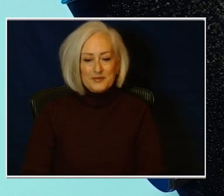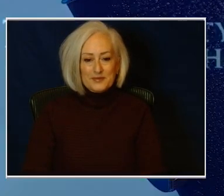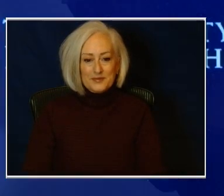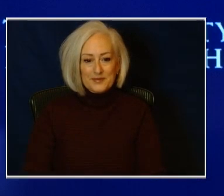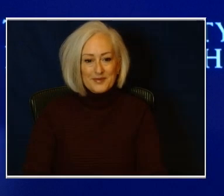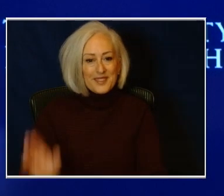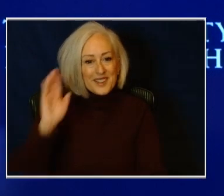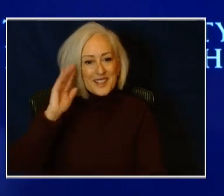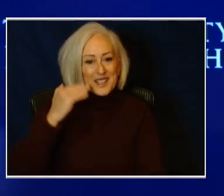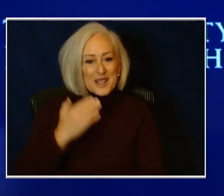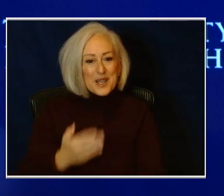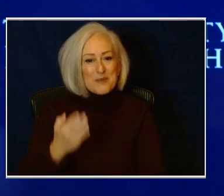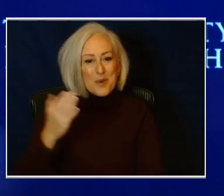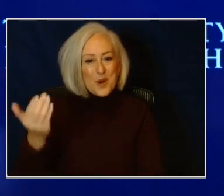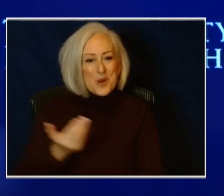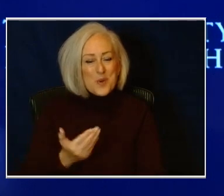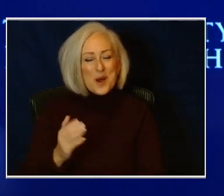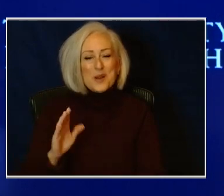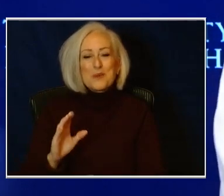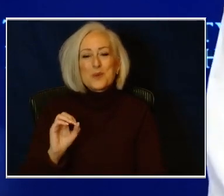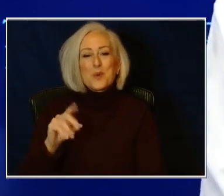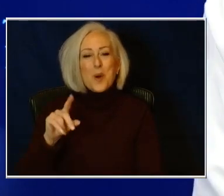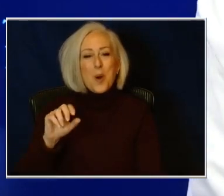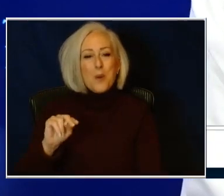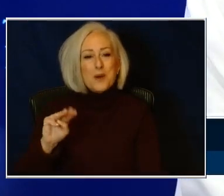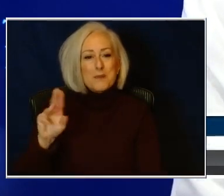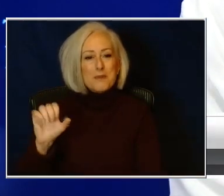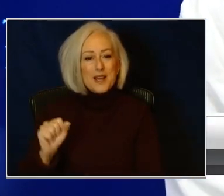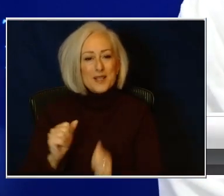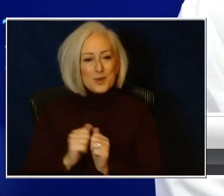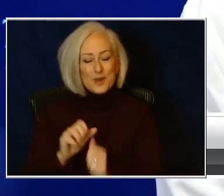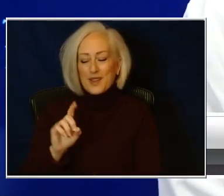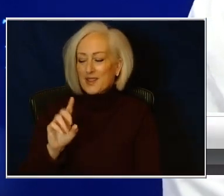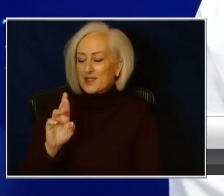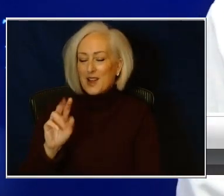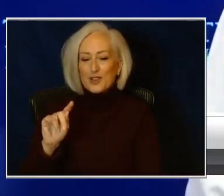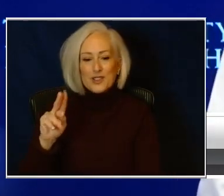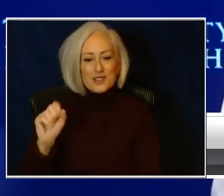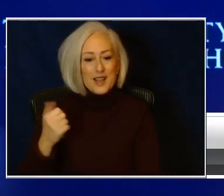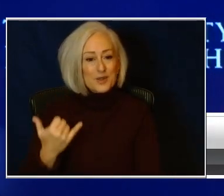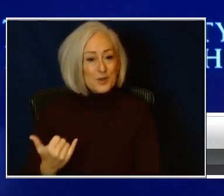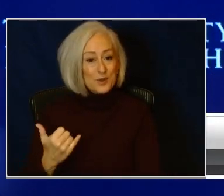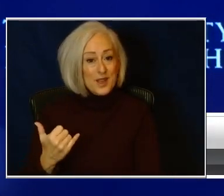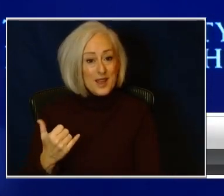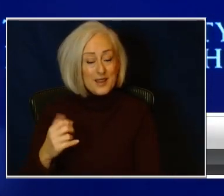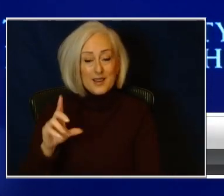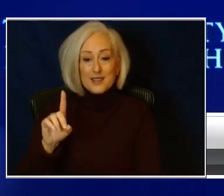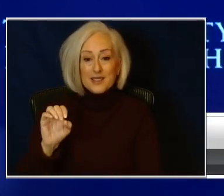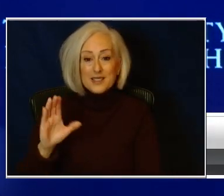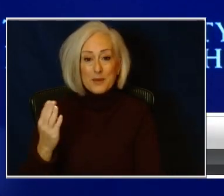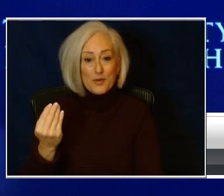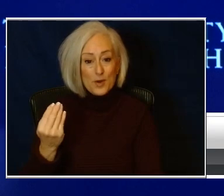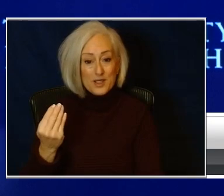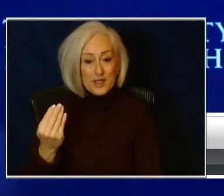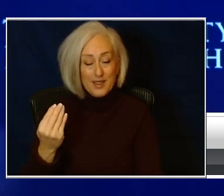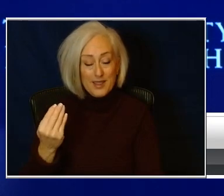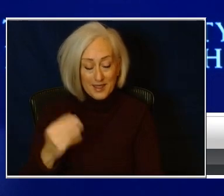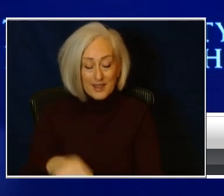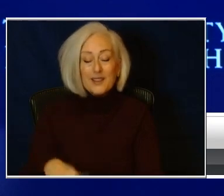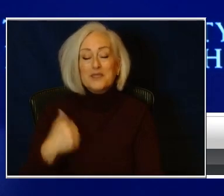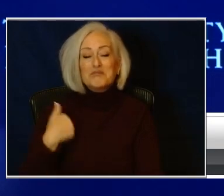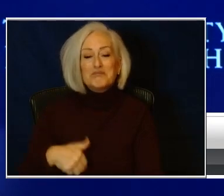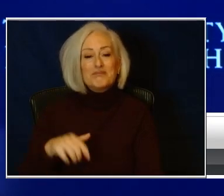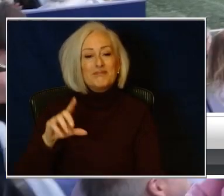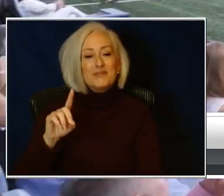Hey, good morning and welcome to Open Mics with Dr. Stites. It's Wednesday, December the 14th. I'm Dr. Steve Stites, Chief Medical Officer here at the University of Kansas Health